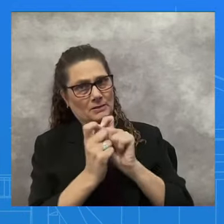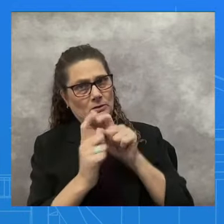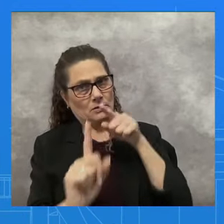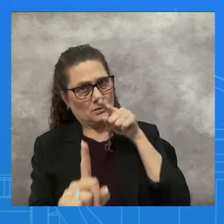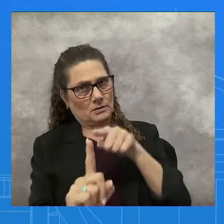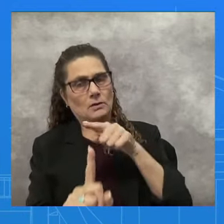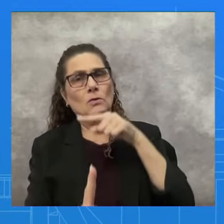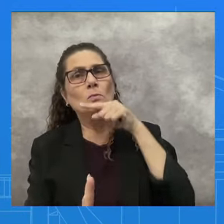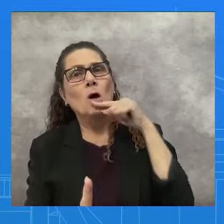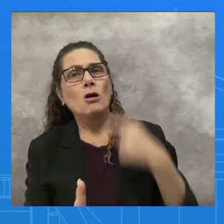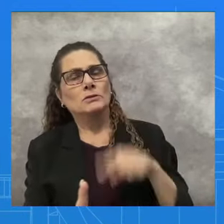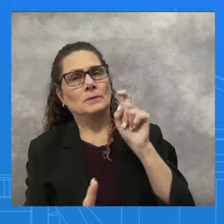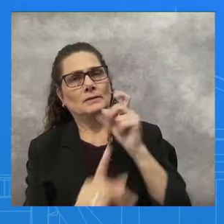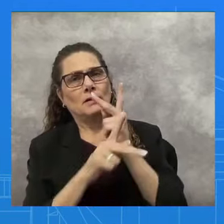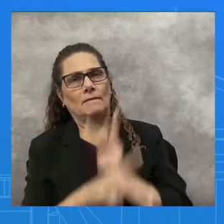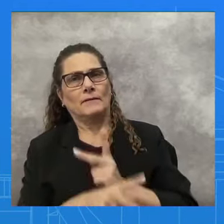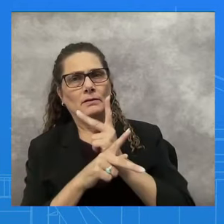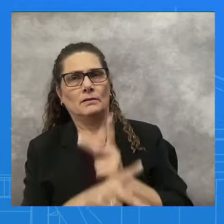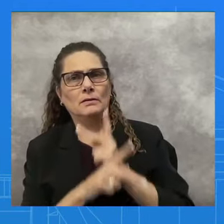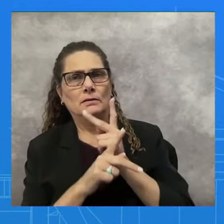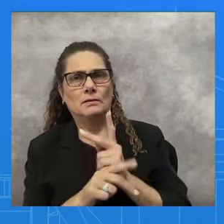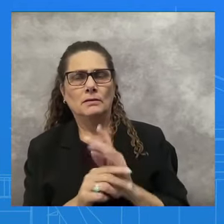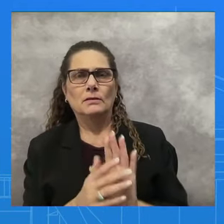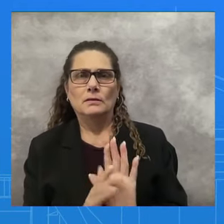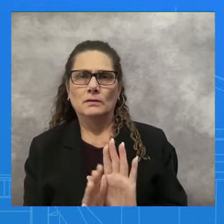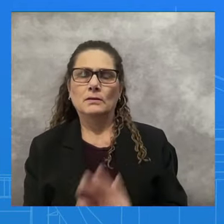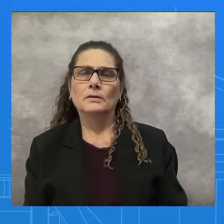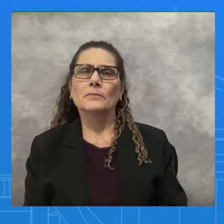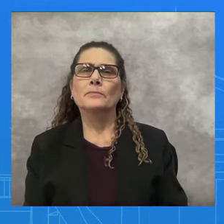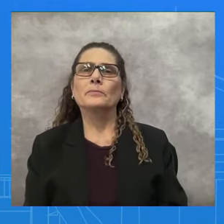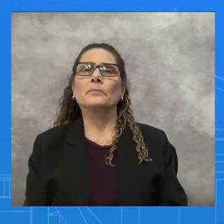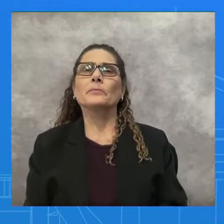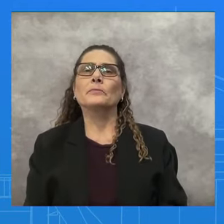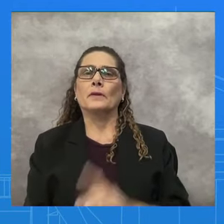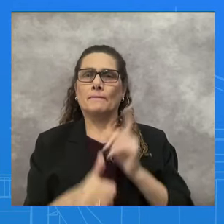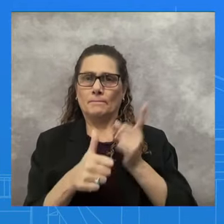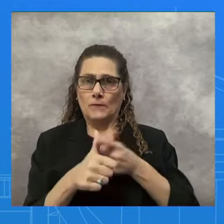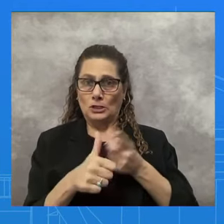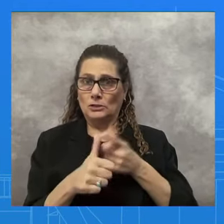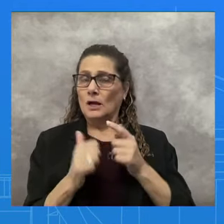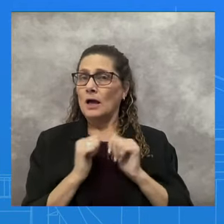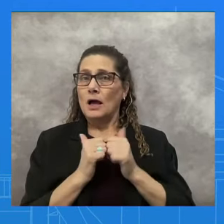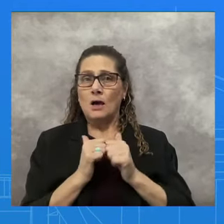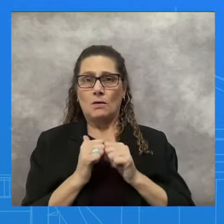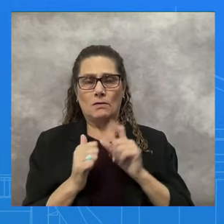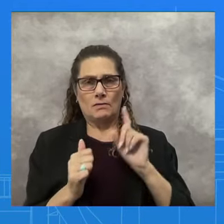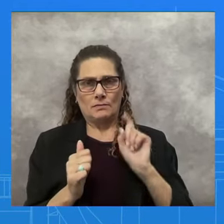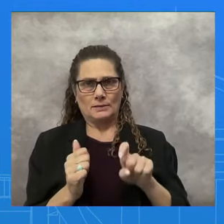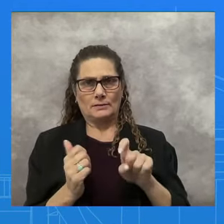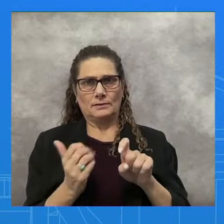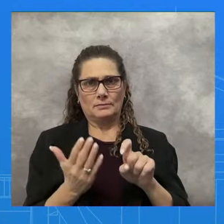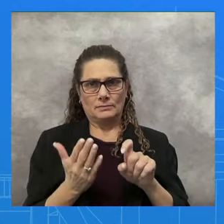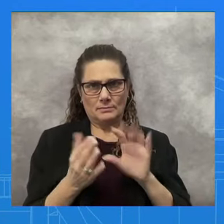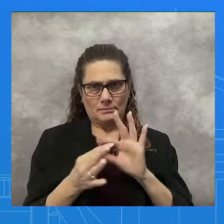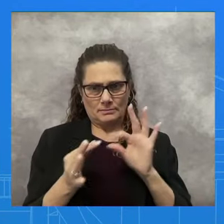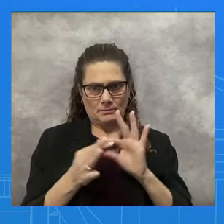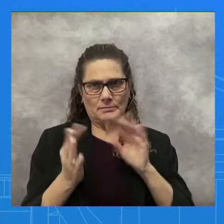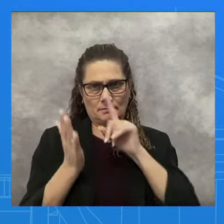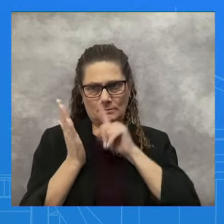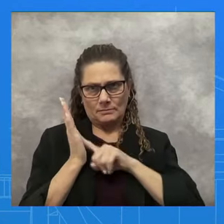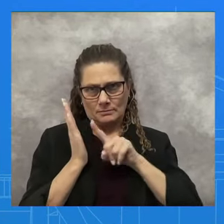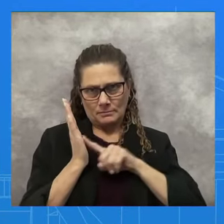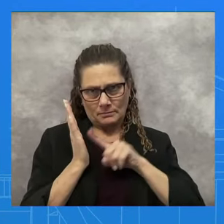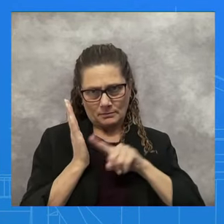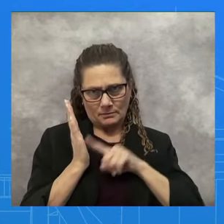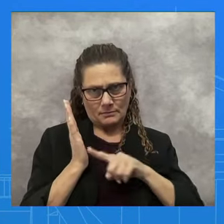consider about downgrades. One, we work with the intelligence community to conduct a thorough scrub of that intelligence to make sure that we are